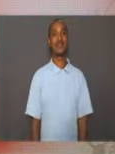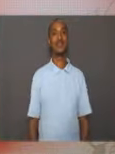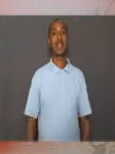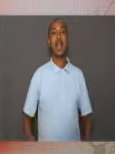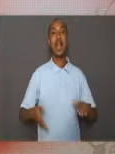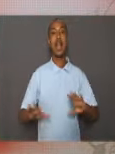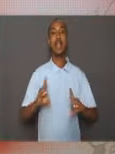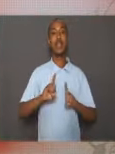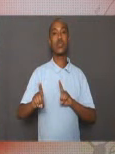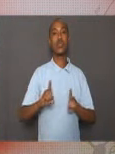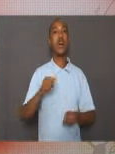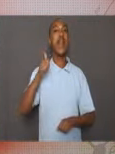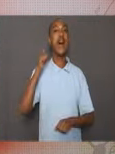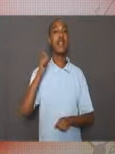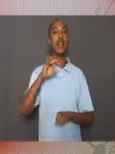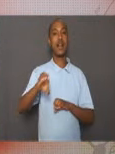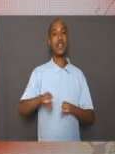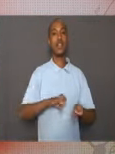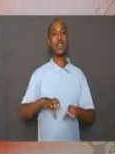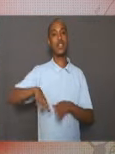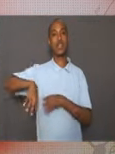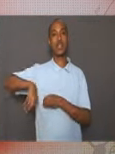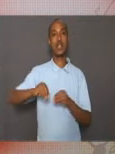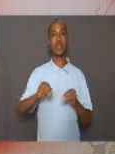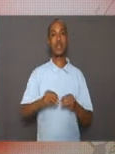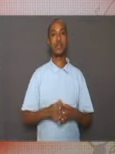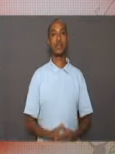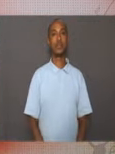Let us do another activity, students.